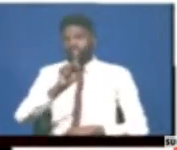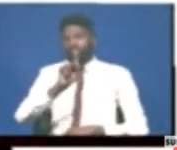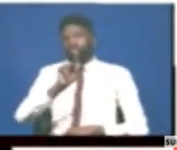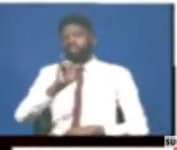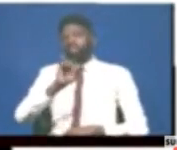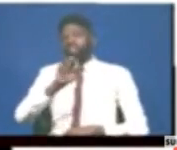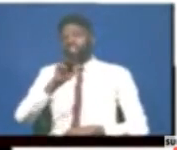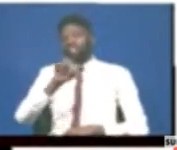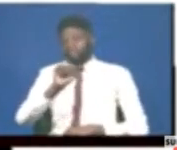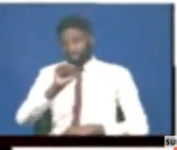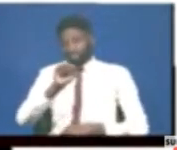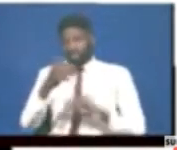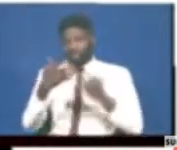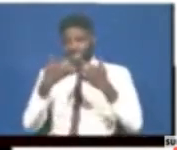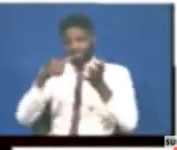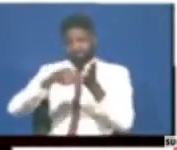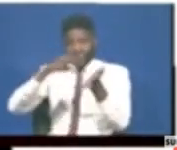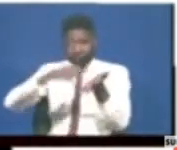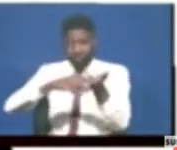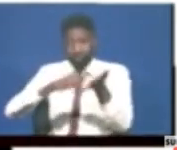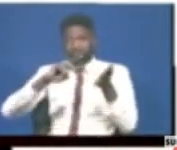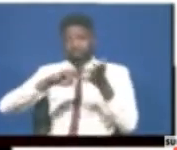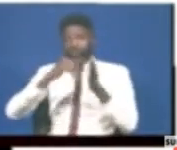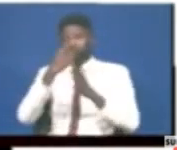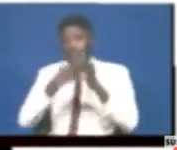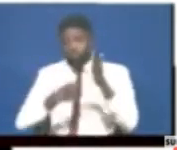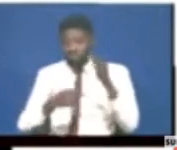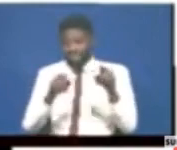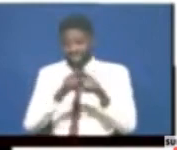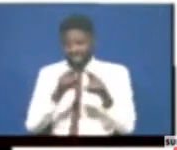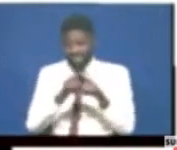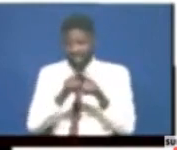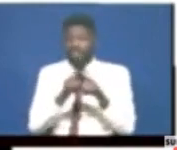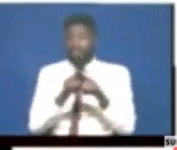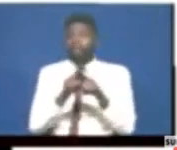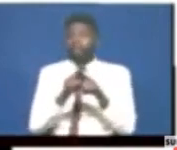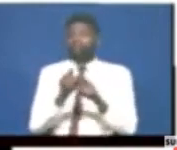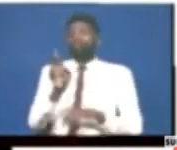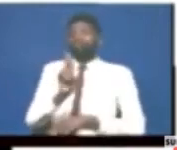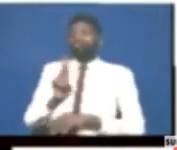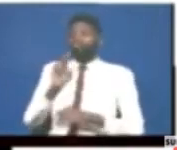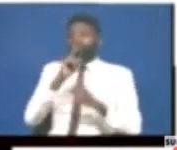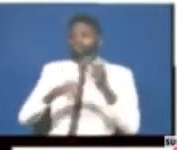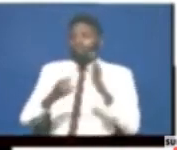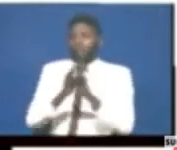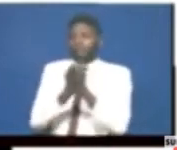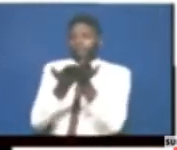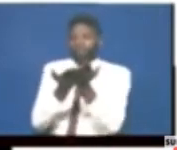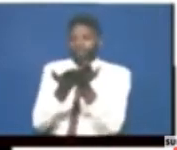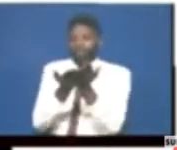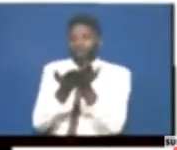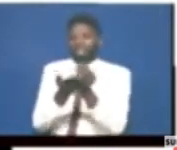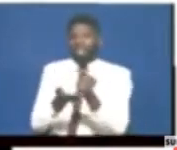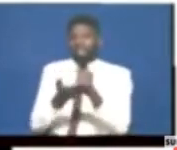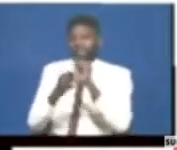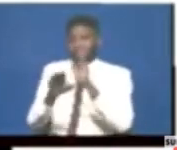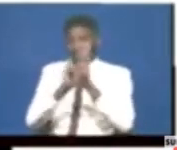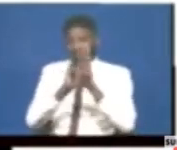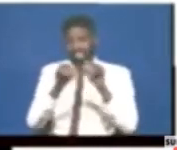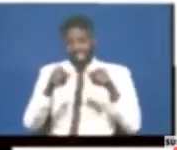Therefore, assuming that the manual system was employed to identify them, are you able to